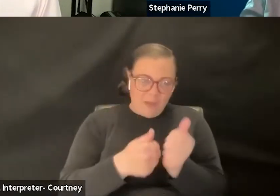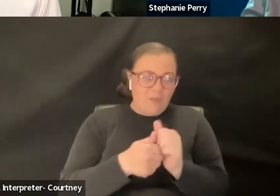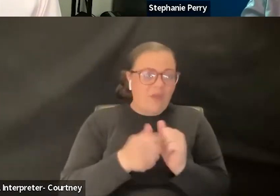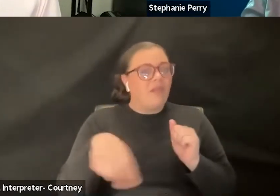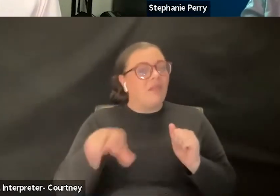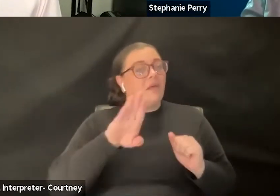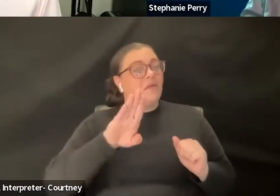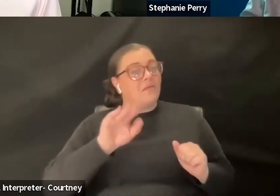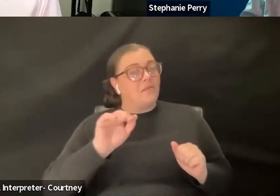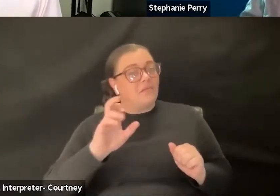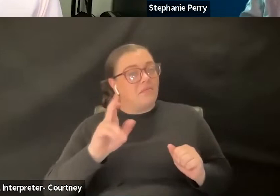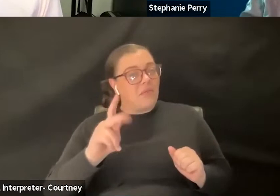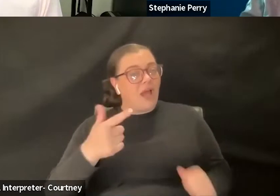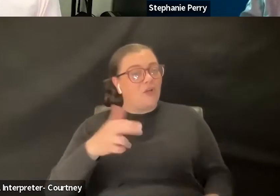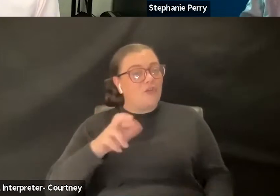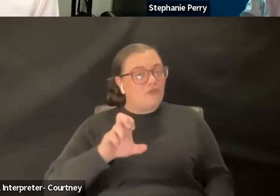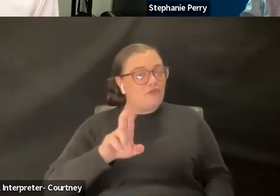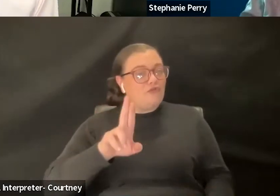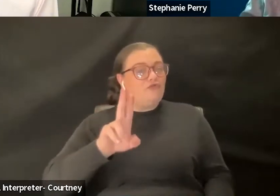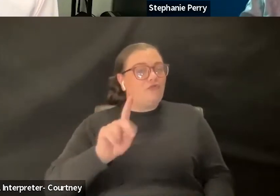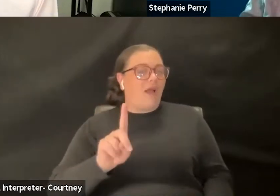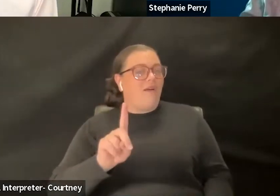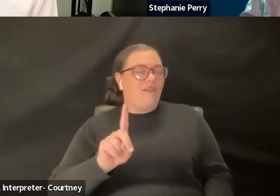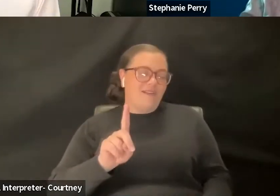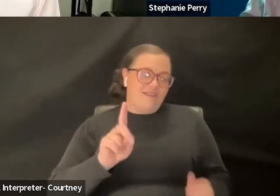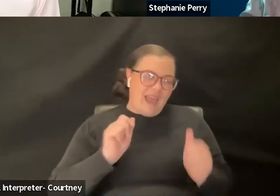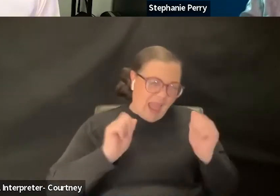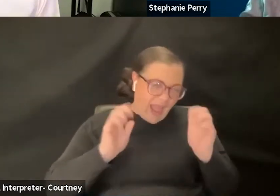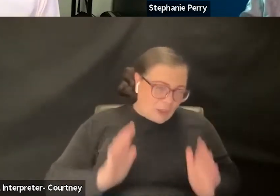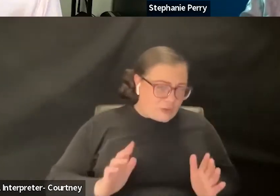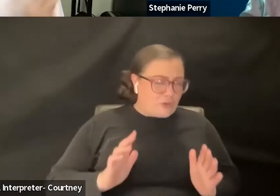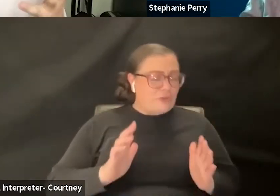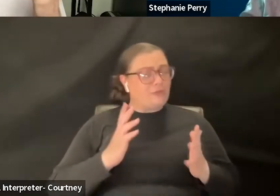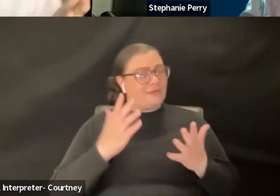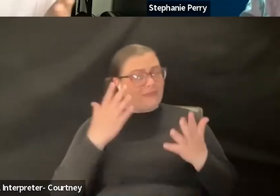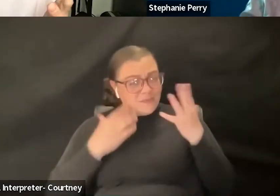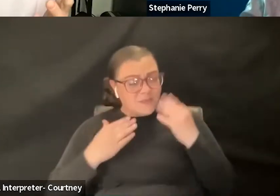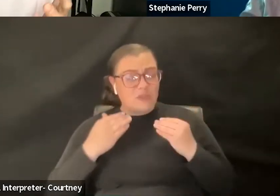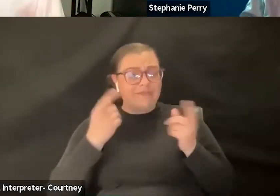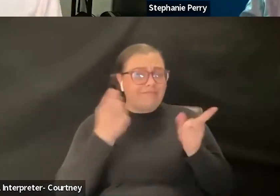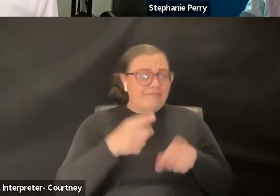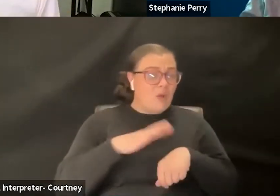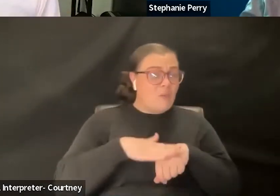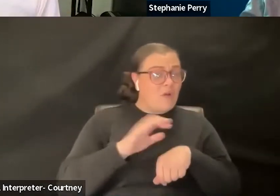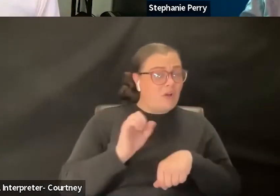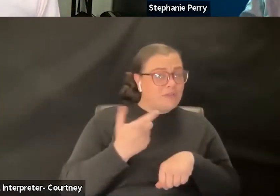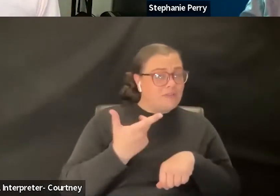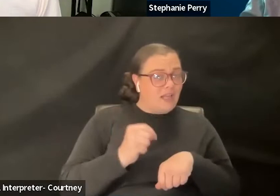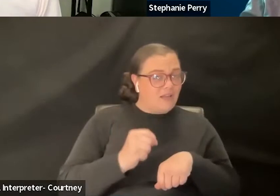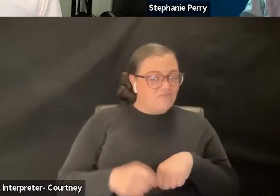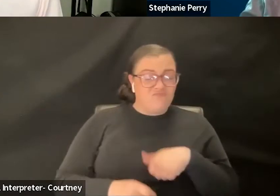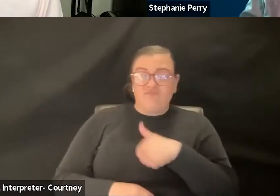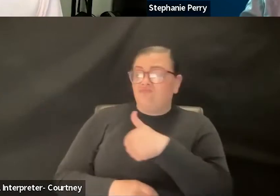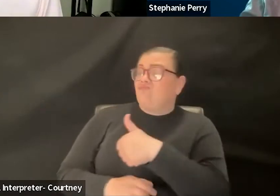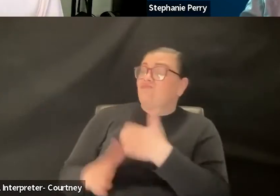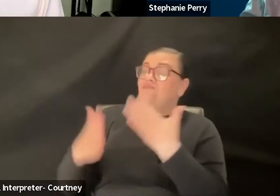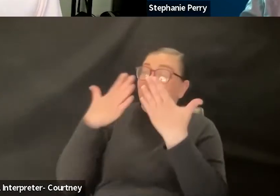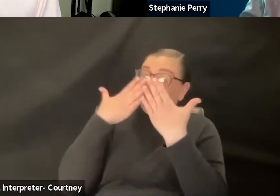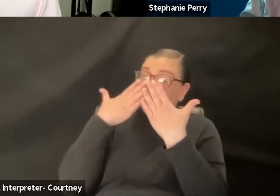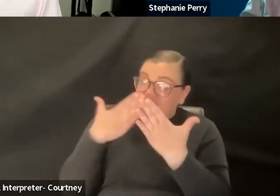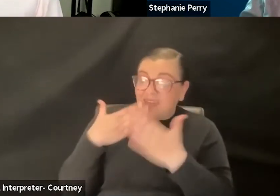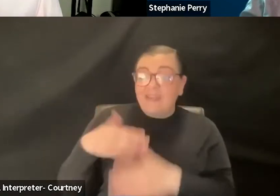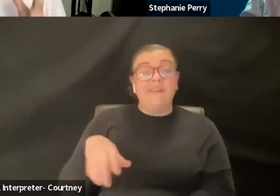experiencing. Yep, absolutely. Absolutely. Well, Stephanie, thank you so much for taking the time to be with us